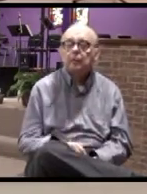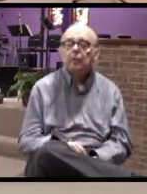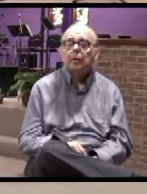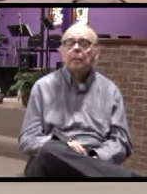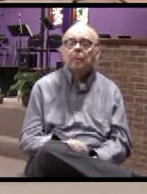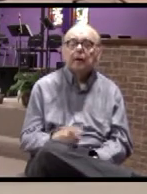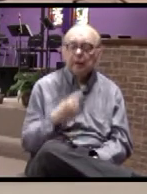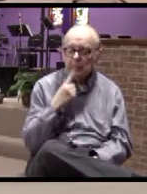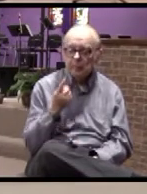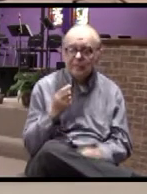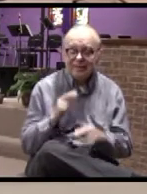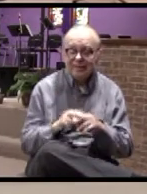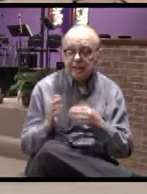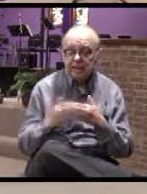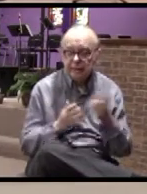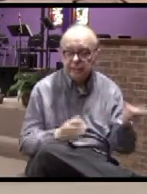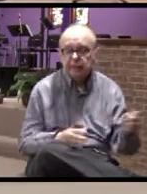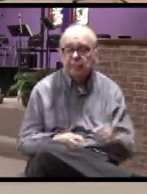What if they sat next to you?